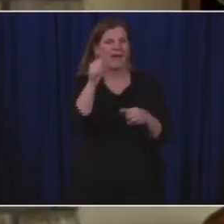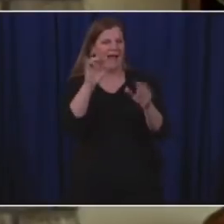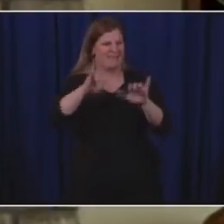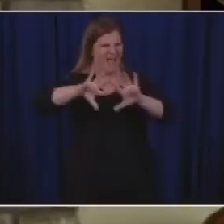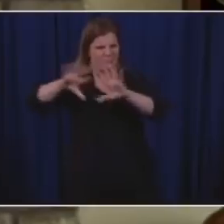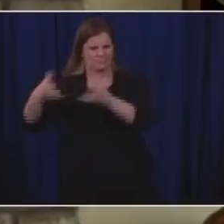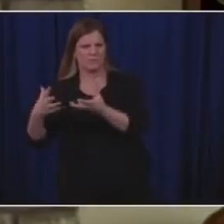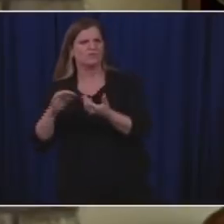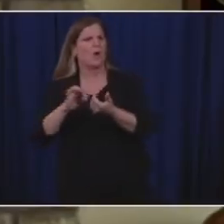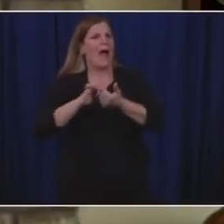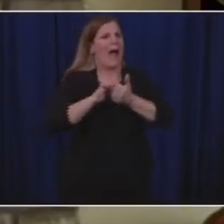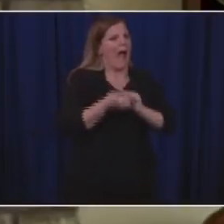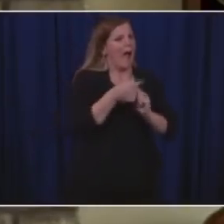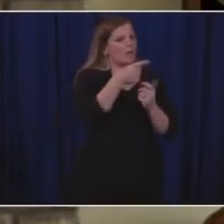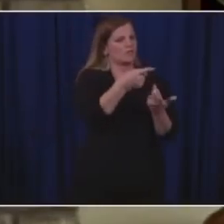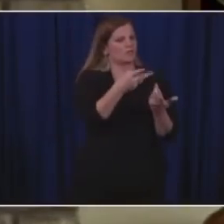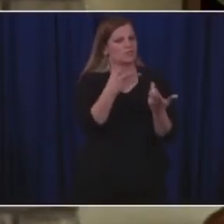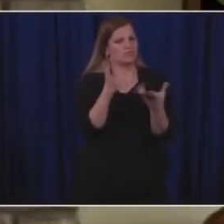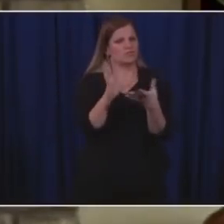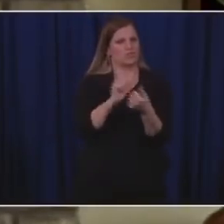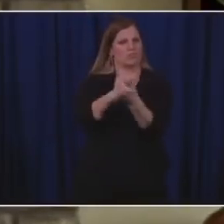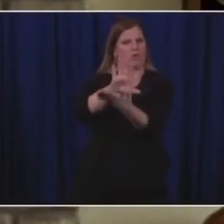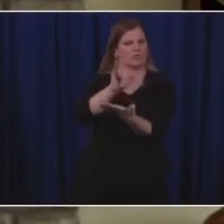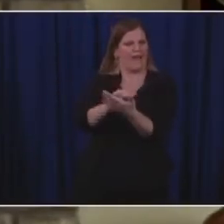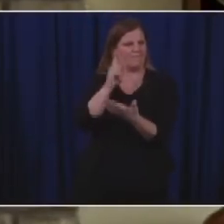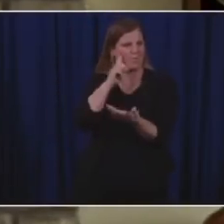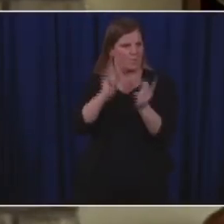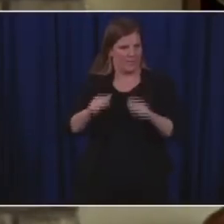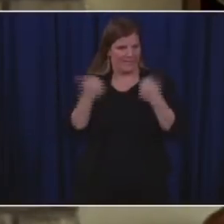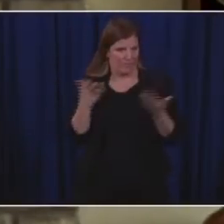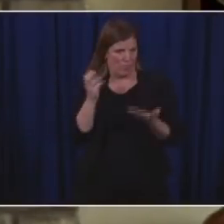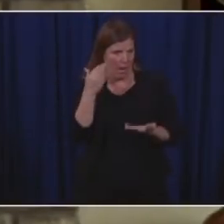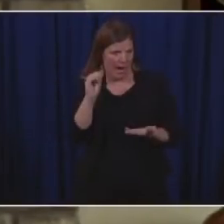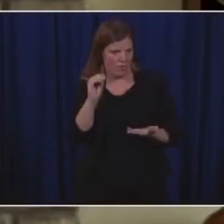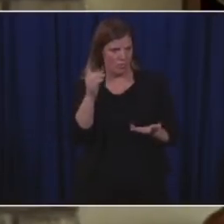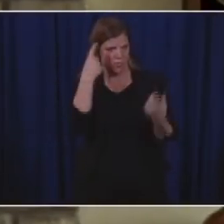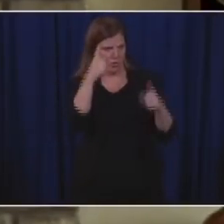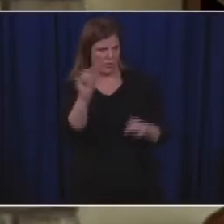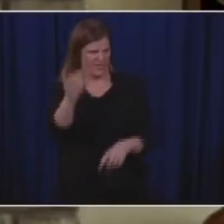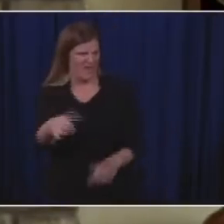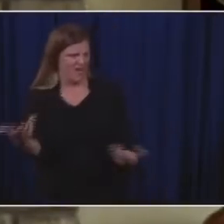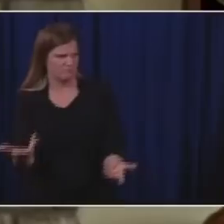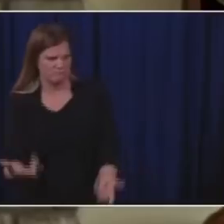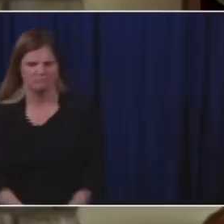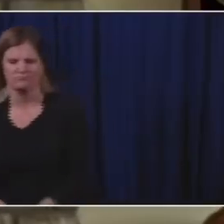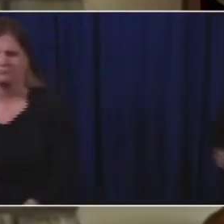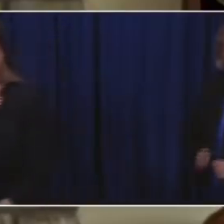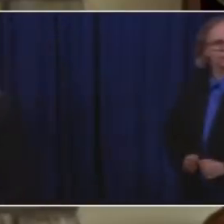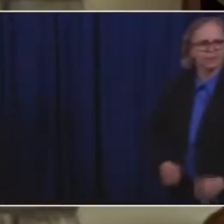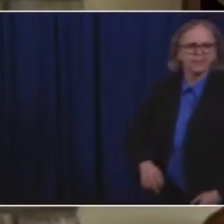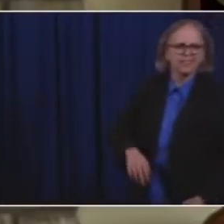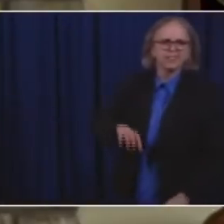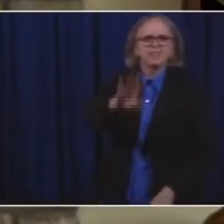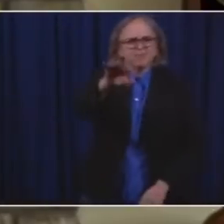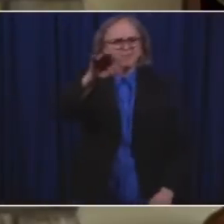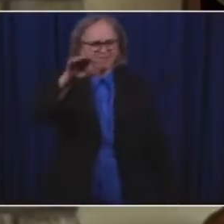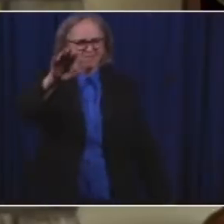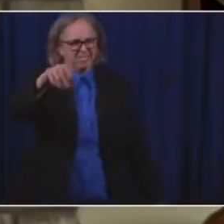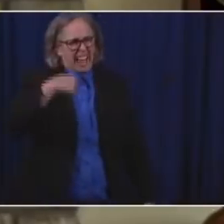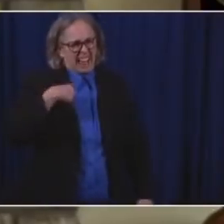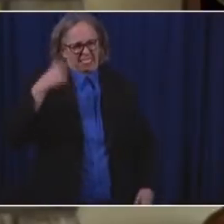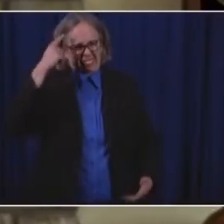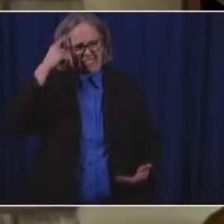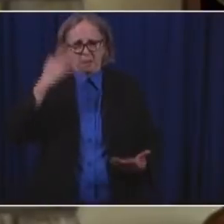residents about this vaccine? Well, yeah, I think the good news from that point of view is this is a major accomplishment of the